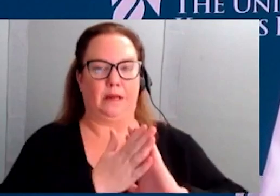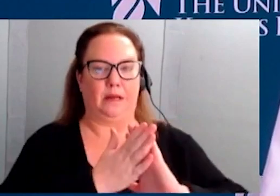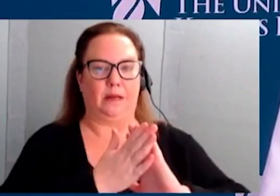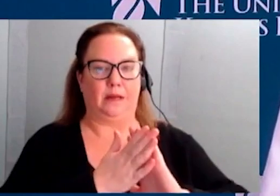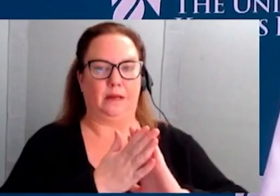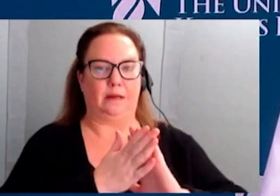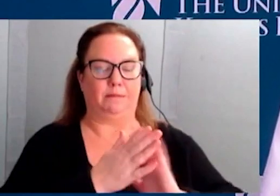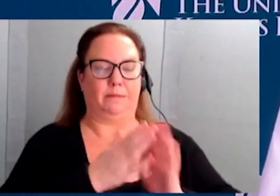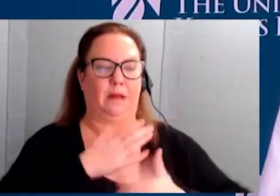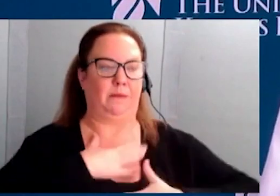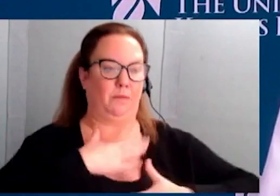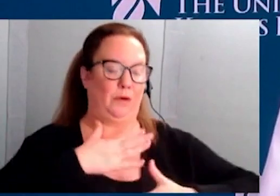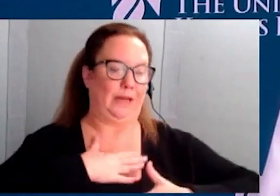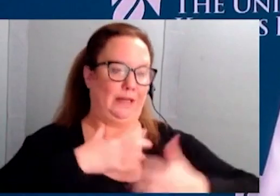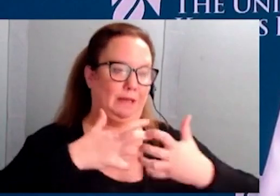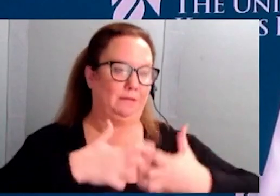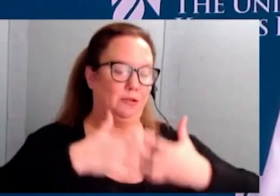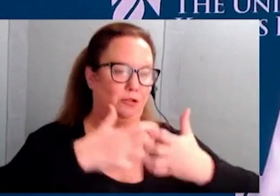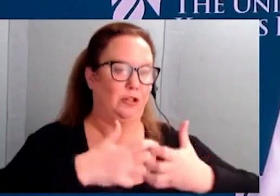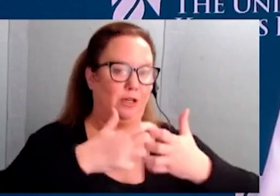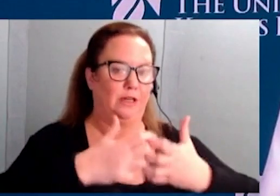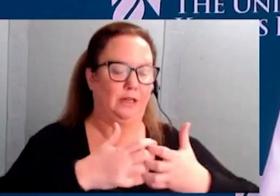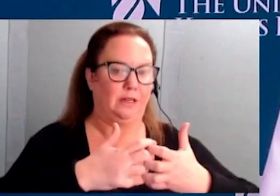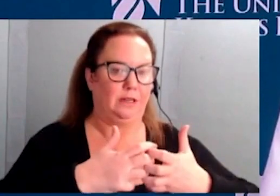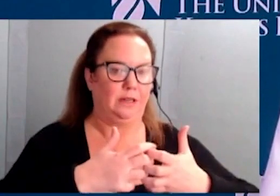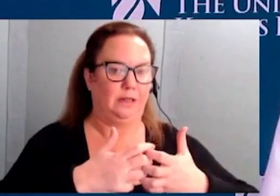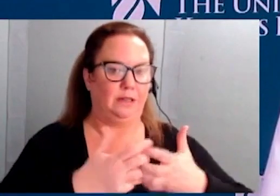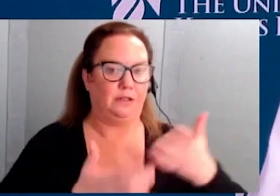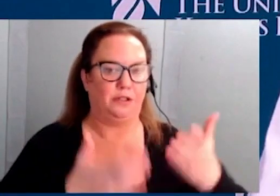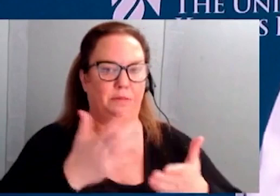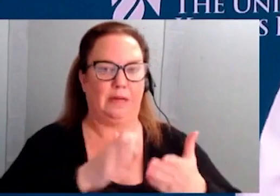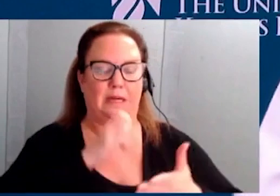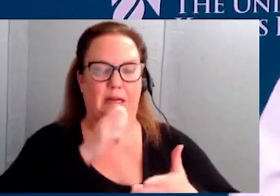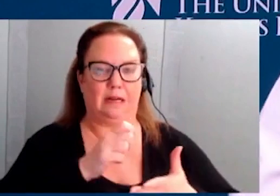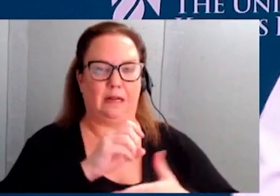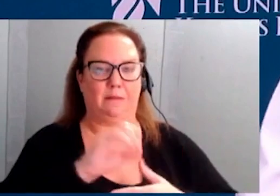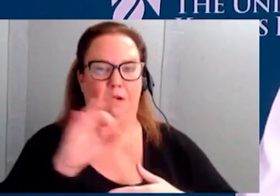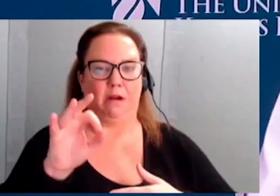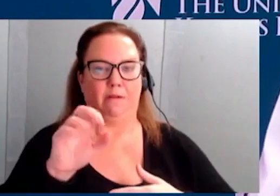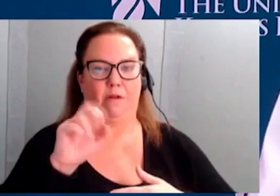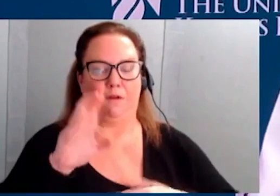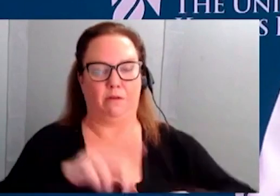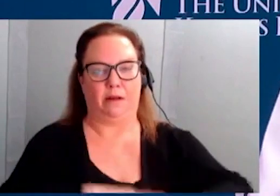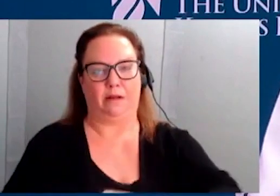intubated, that she may not have been able to come off, or it would have been longer that